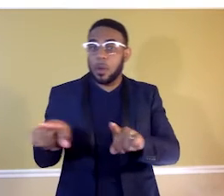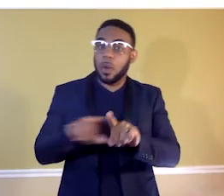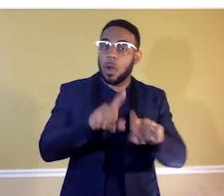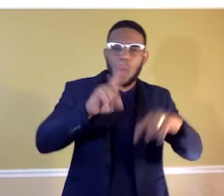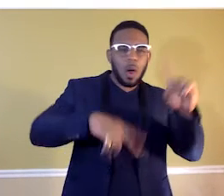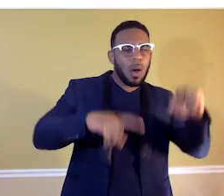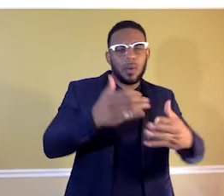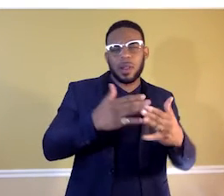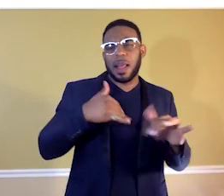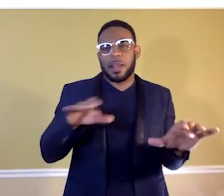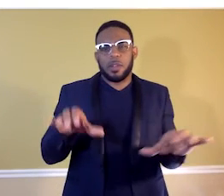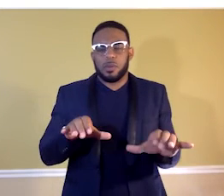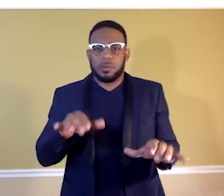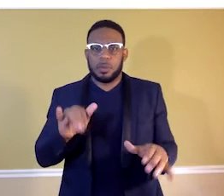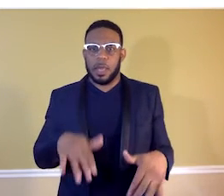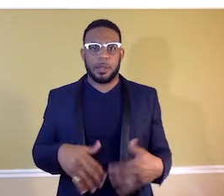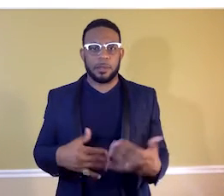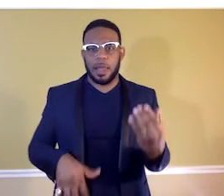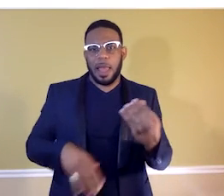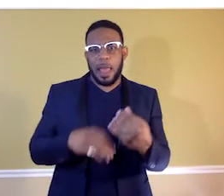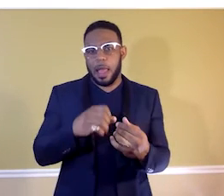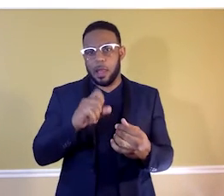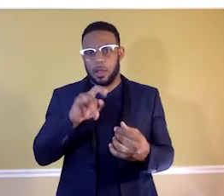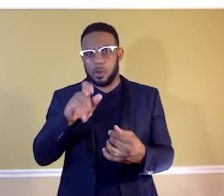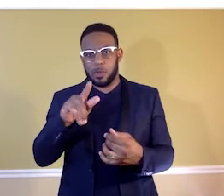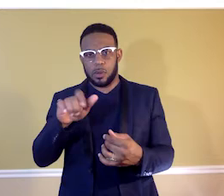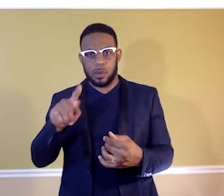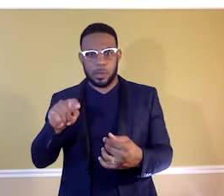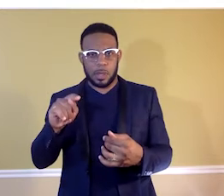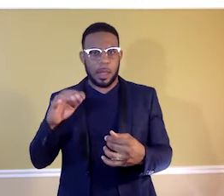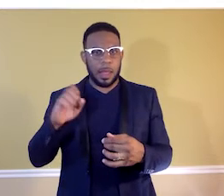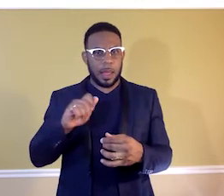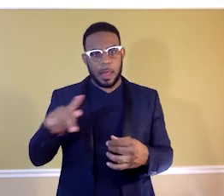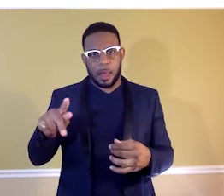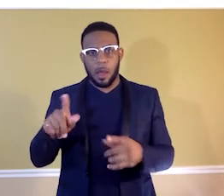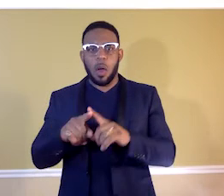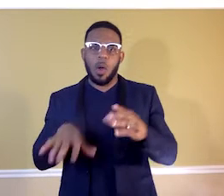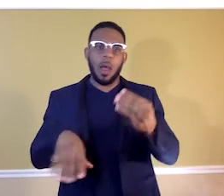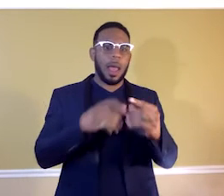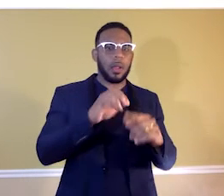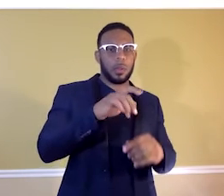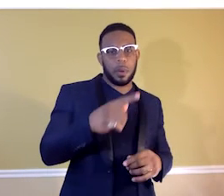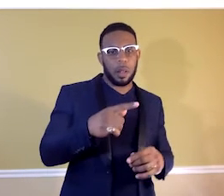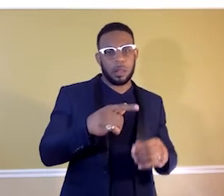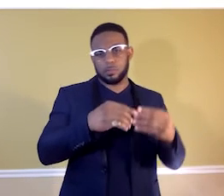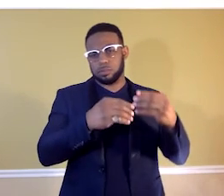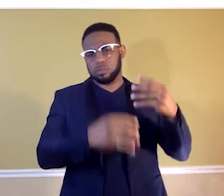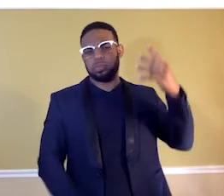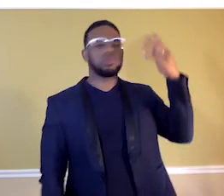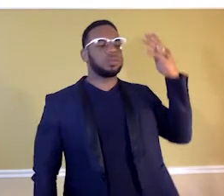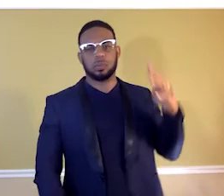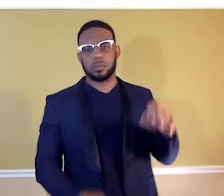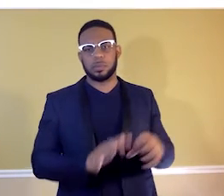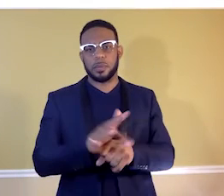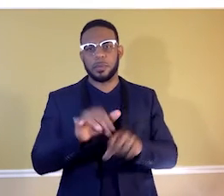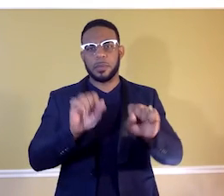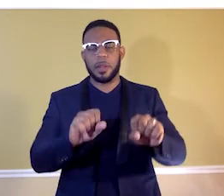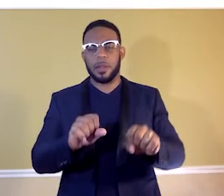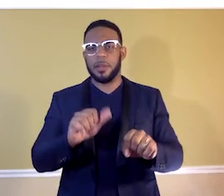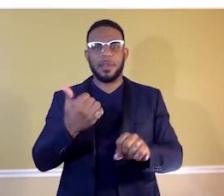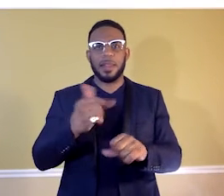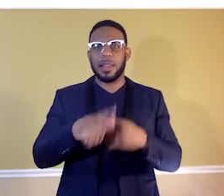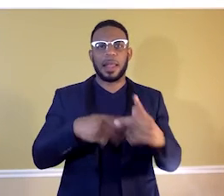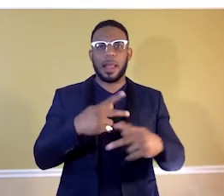sorts of things that I can do that add to the Streamlit application that can be also added to the blog. So there's this endless of possibilities, but I need a